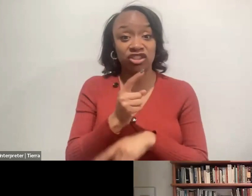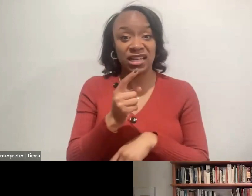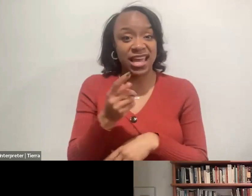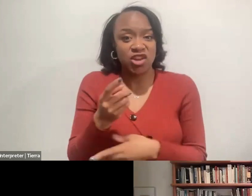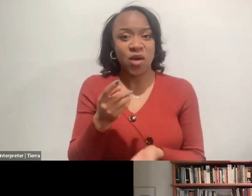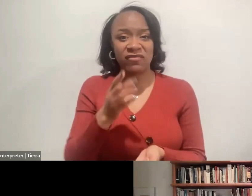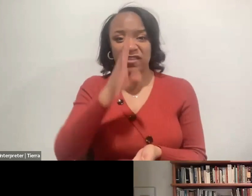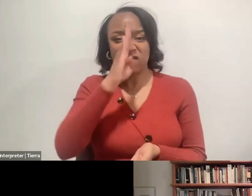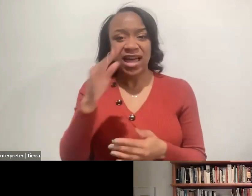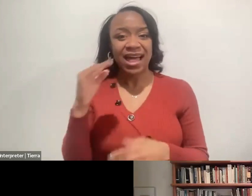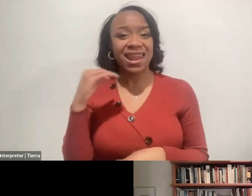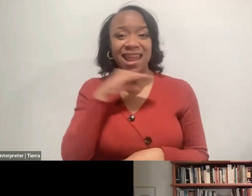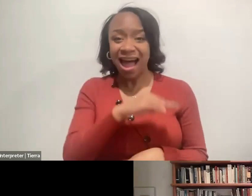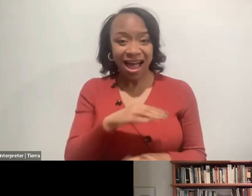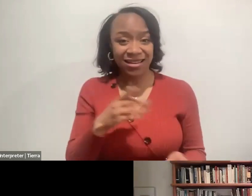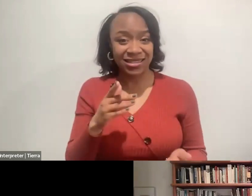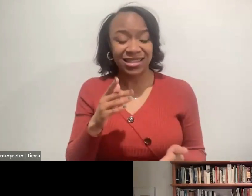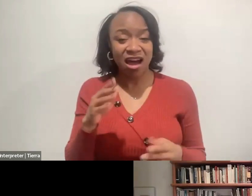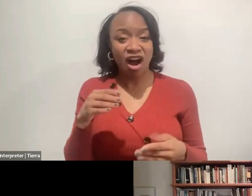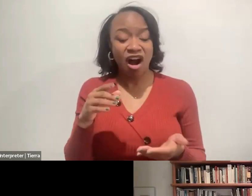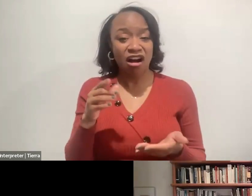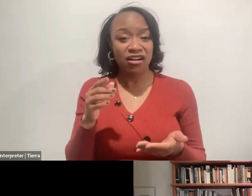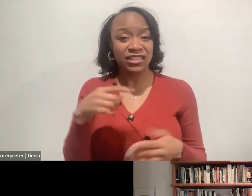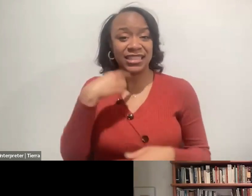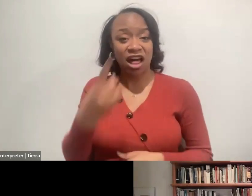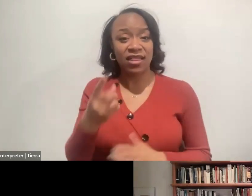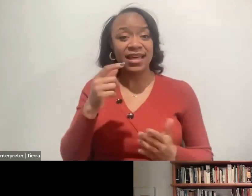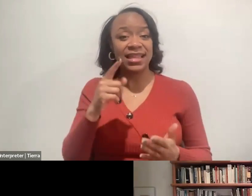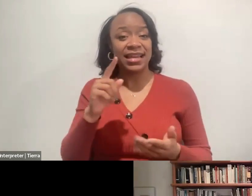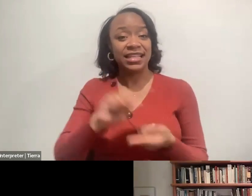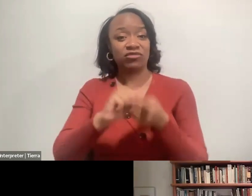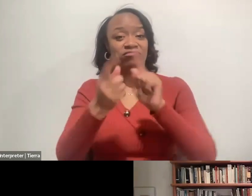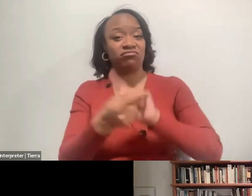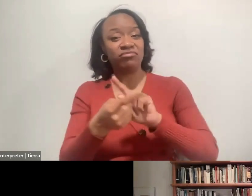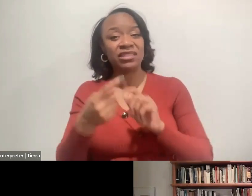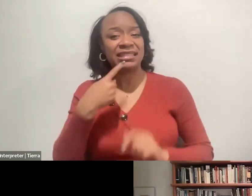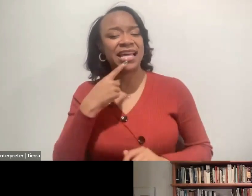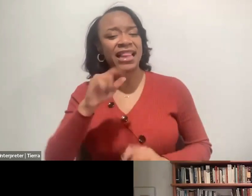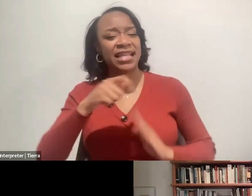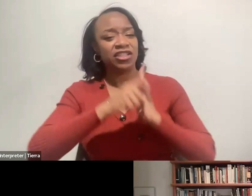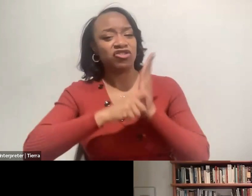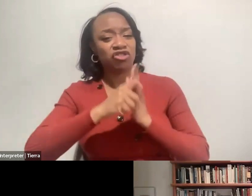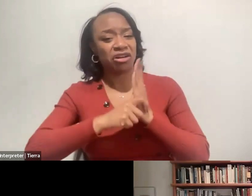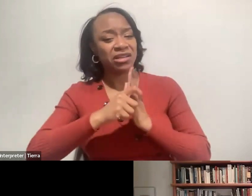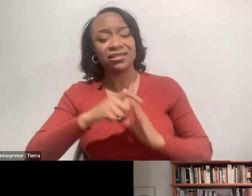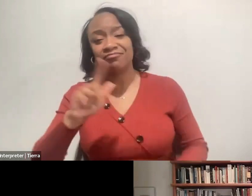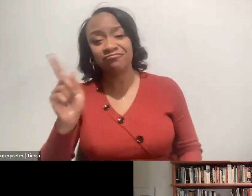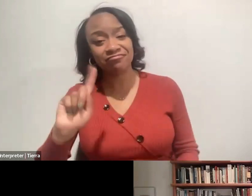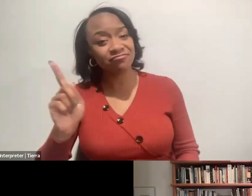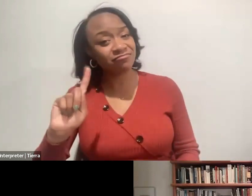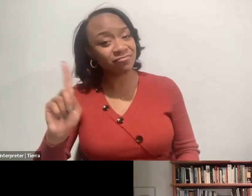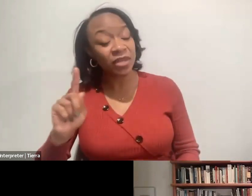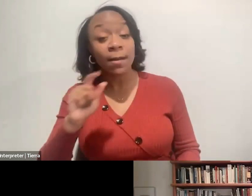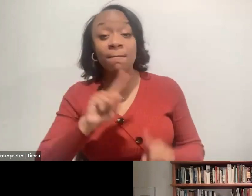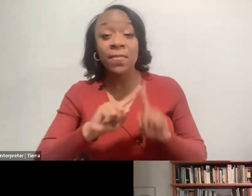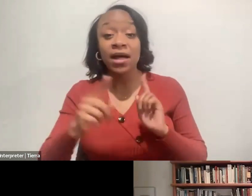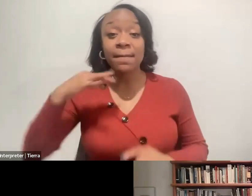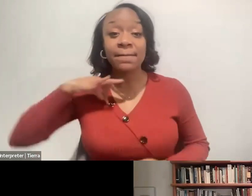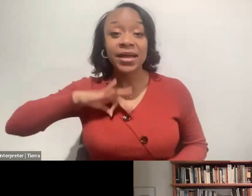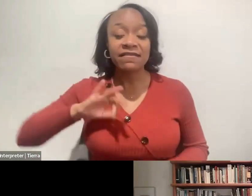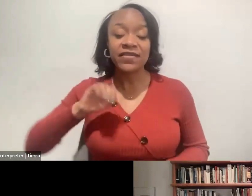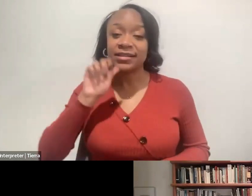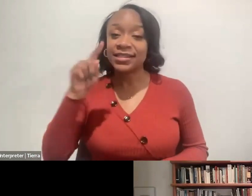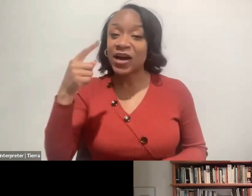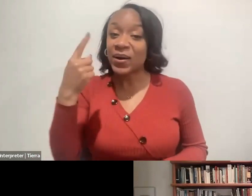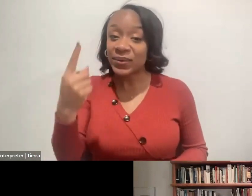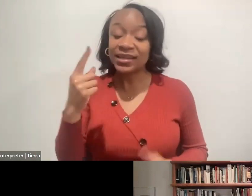out lies that are transmitted as actual journalism. And I think one of the benefits there is not only that it helps